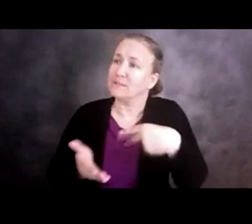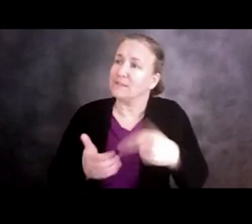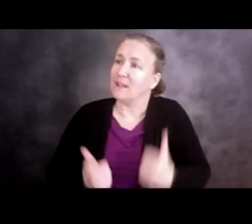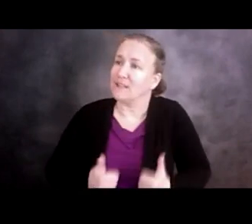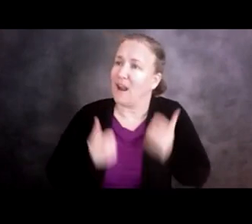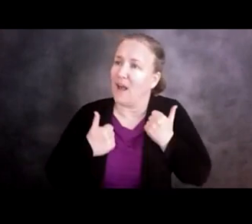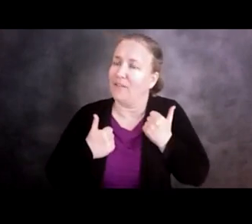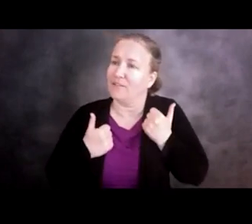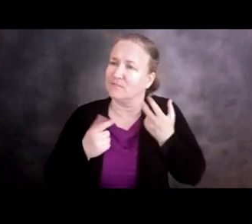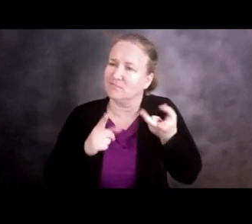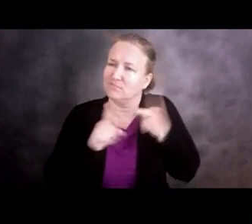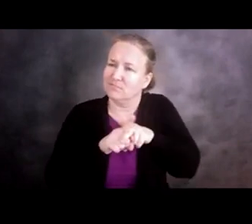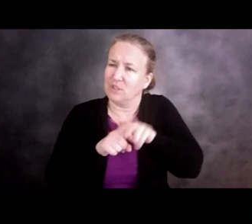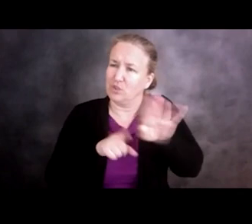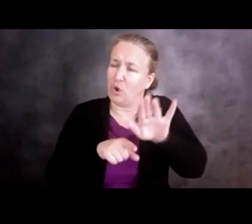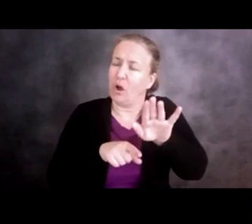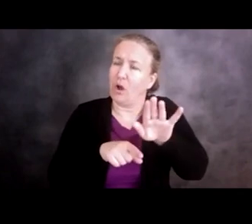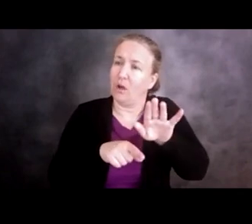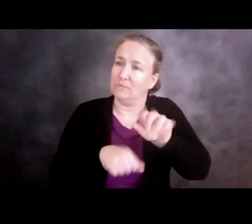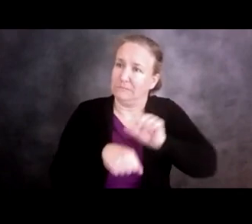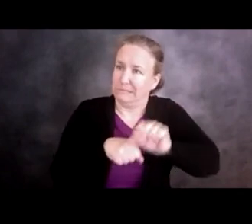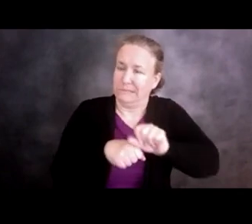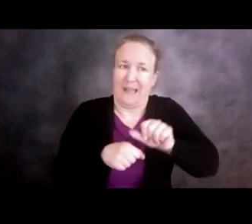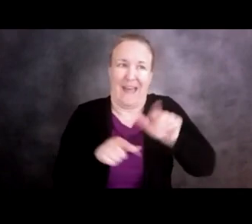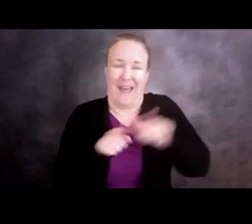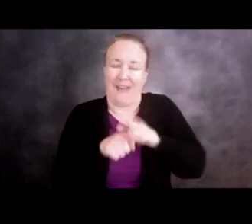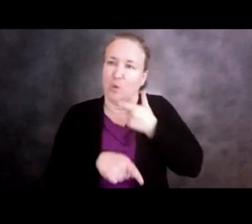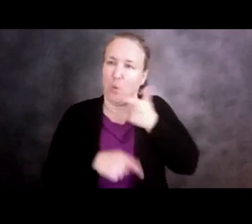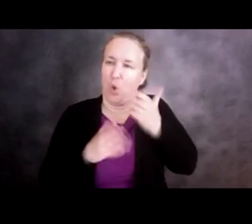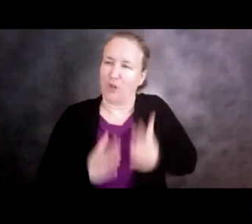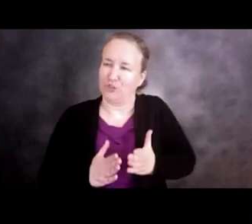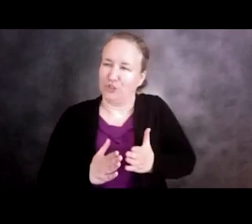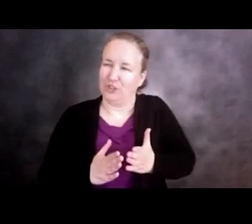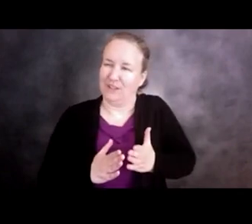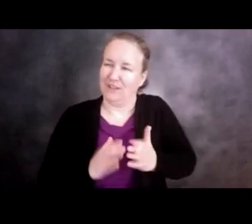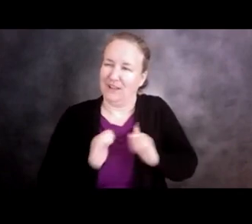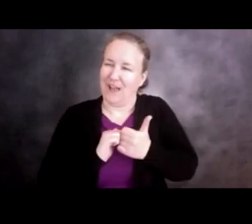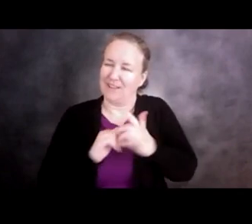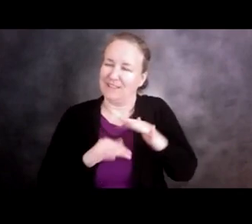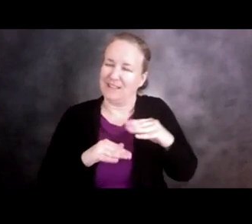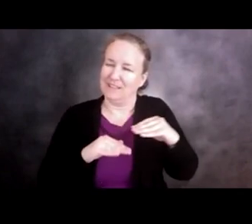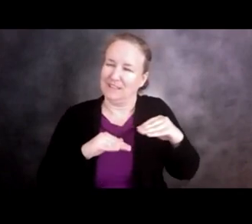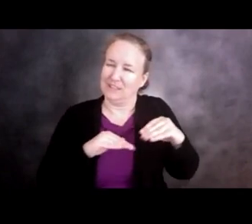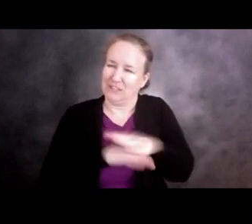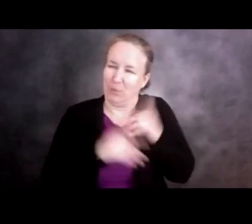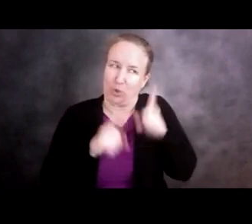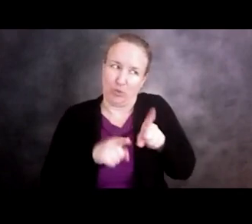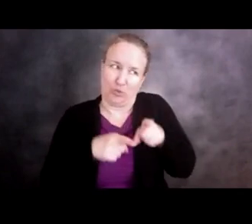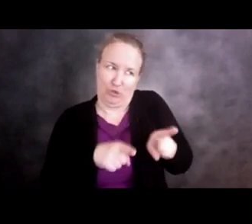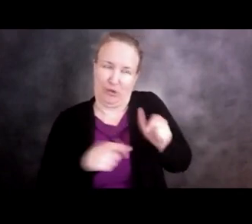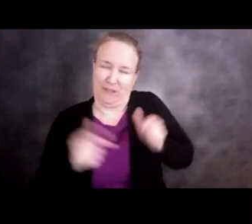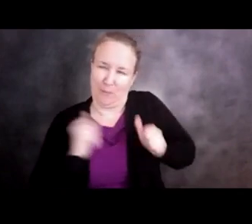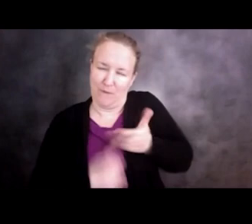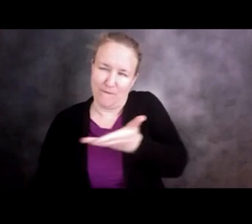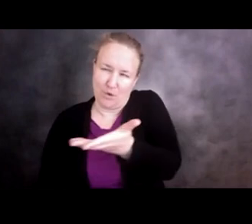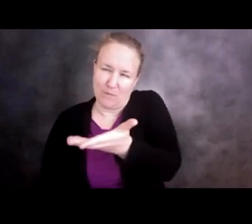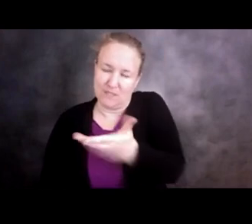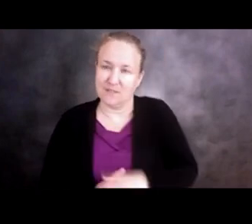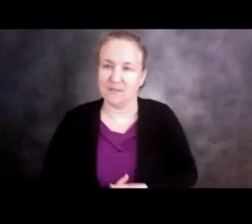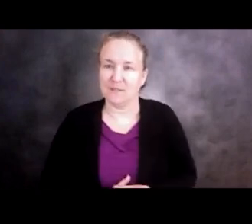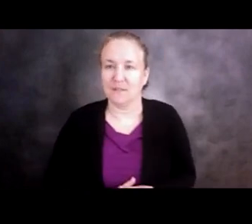enters into your practice as a watcher shaped the stuff that was going on in this performance?